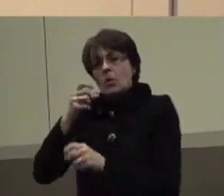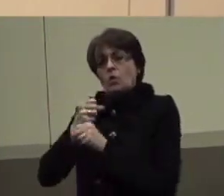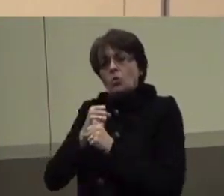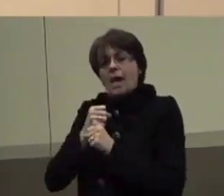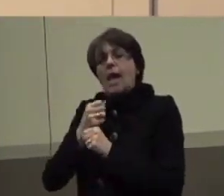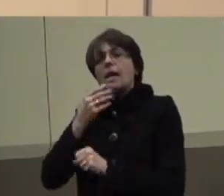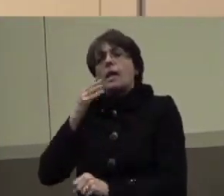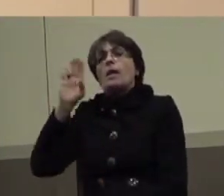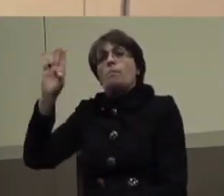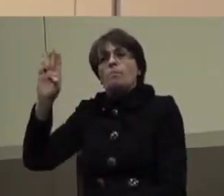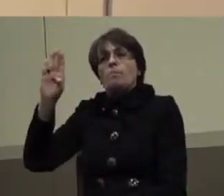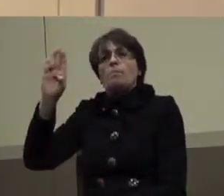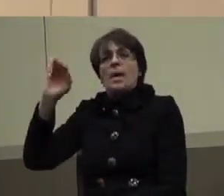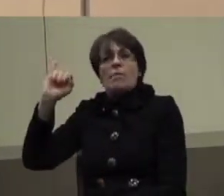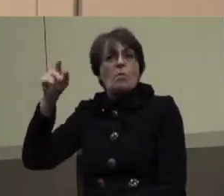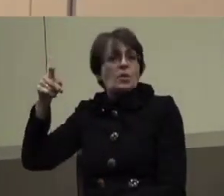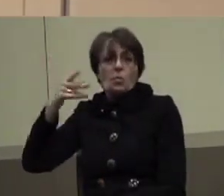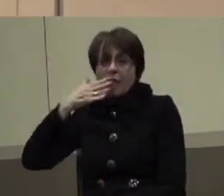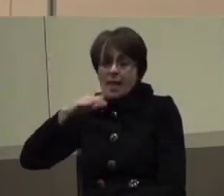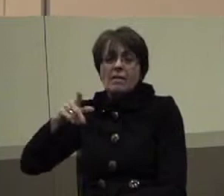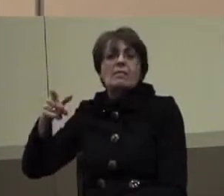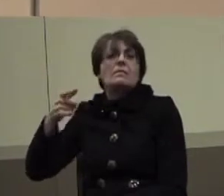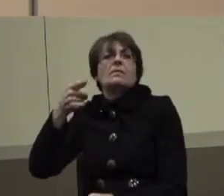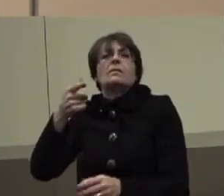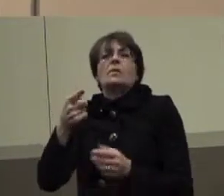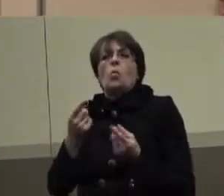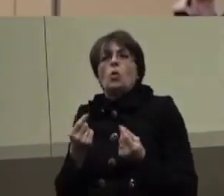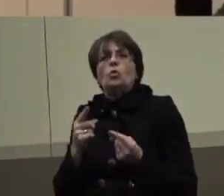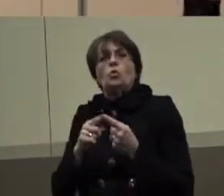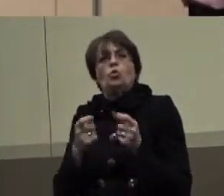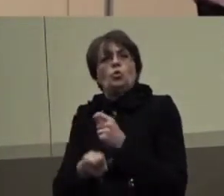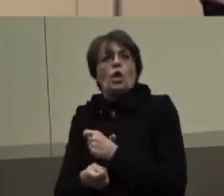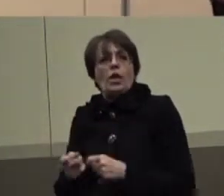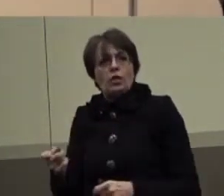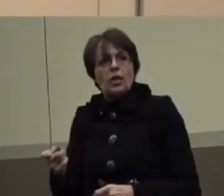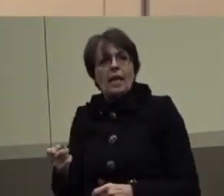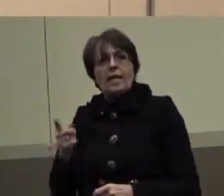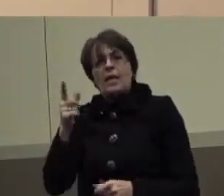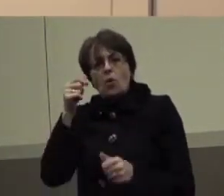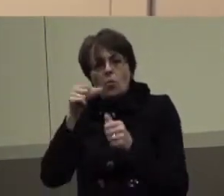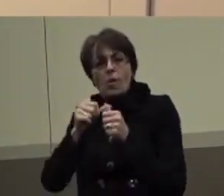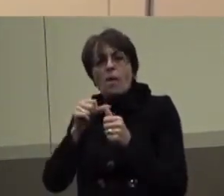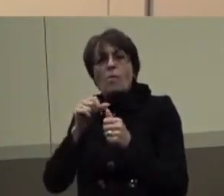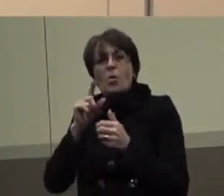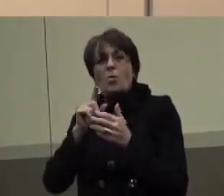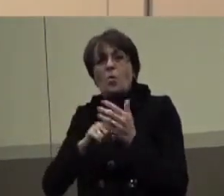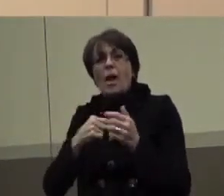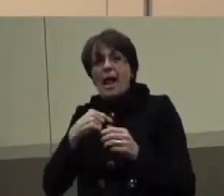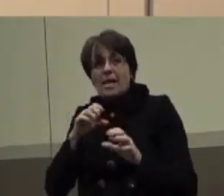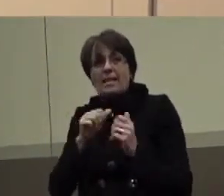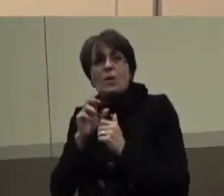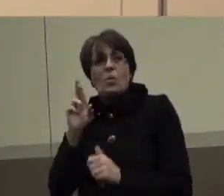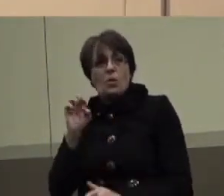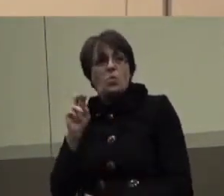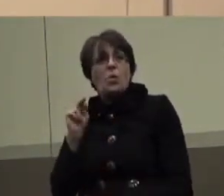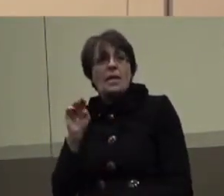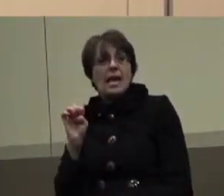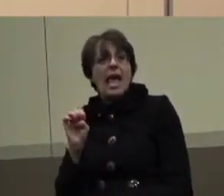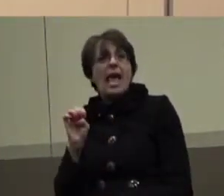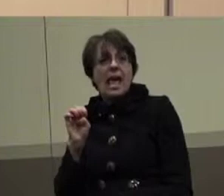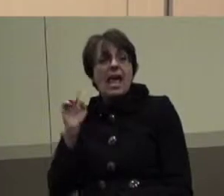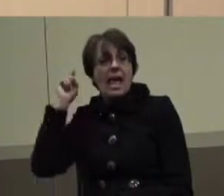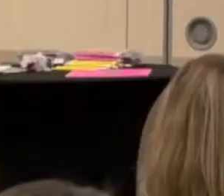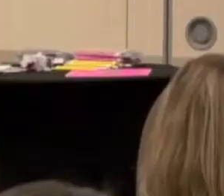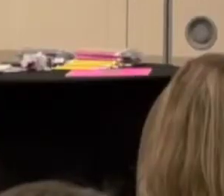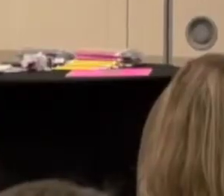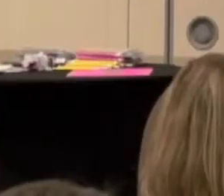a really bad behavior intervention plan. What could you do to change it up, remembering that what I did with Renee